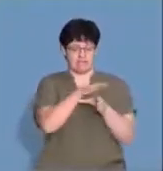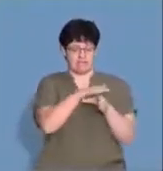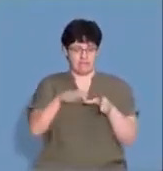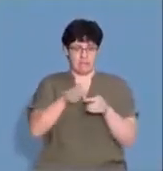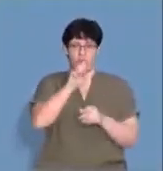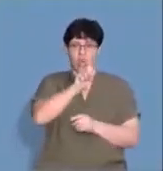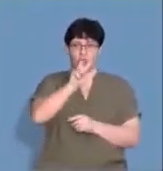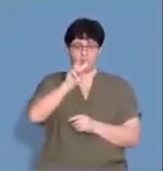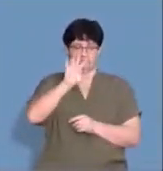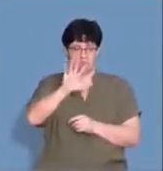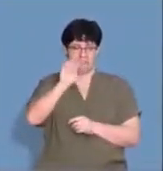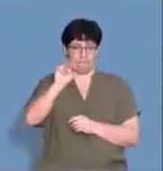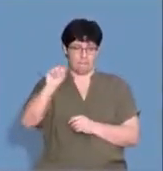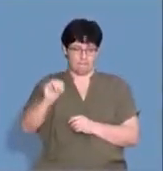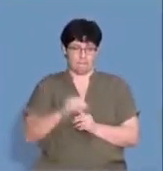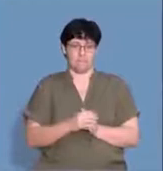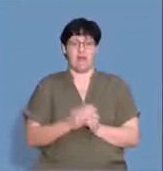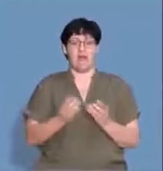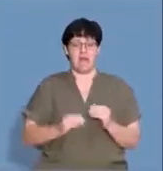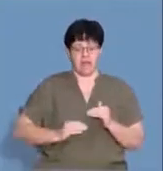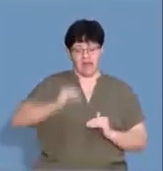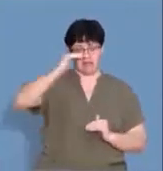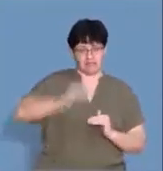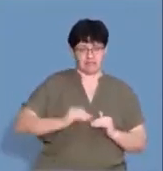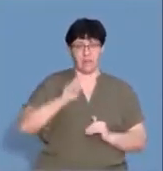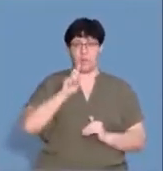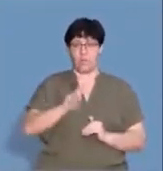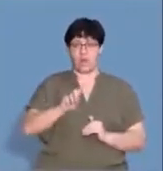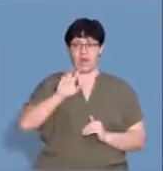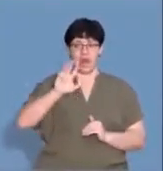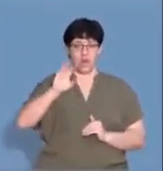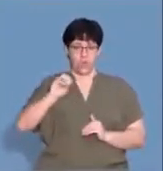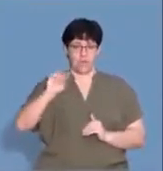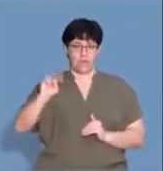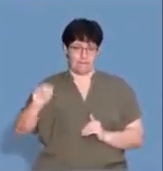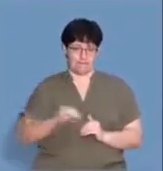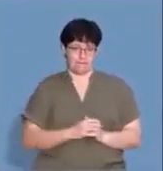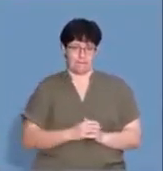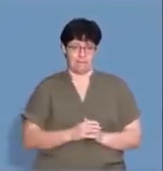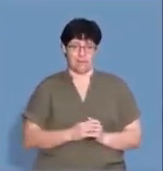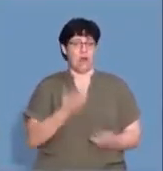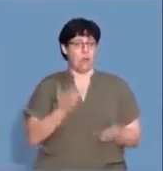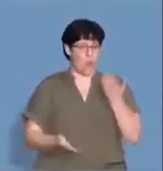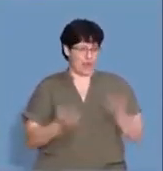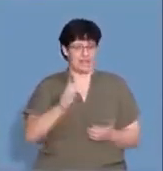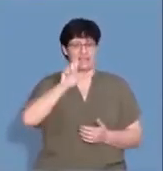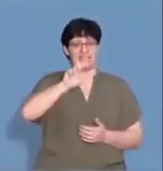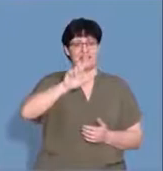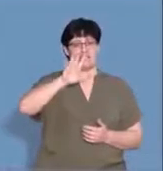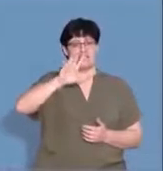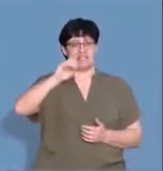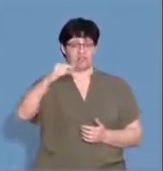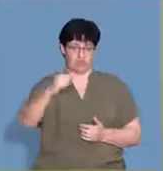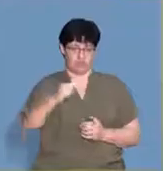of 125 millimeters and a height of 190 millimeters and our weight of 750